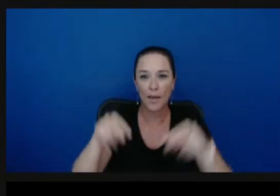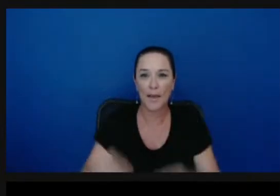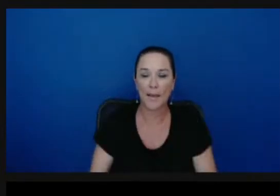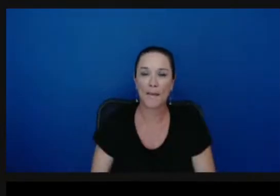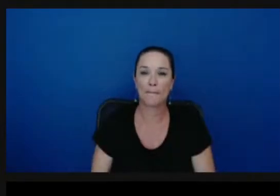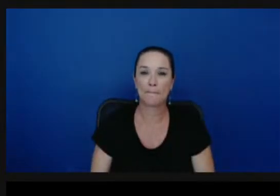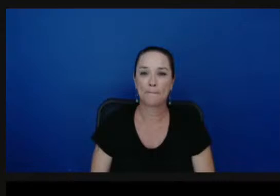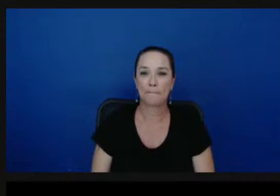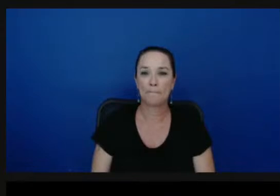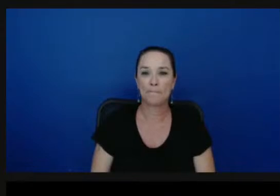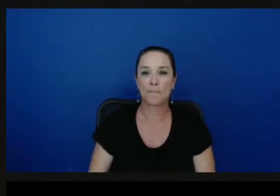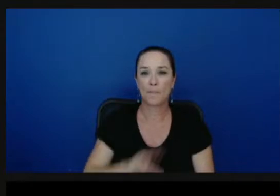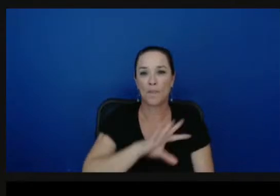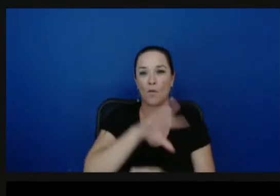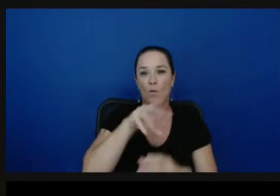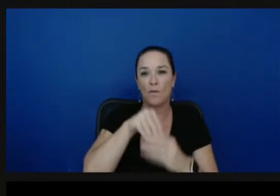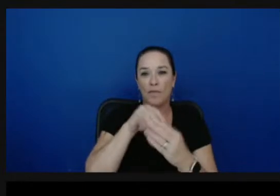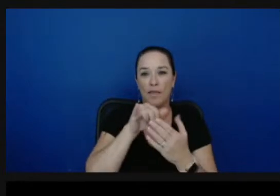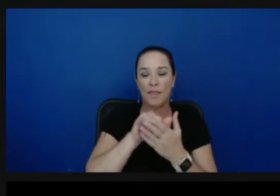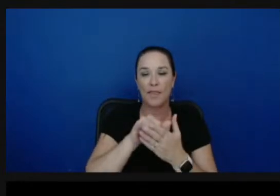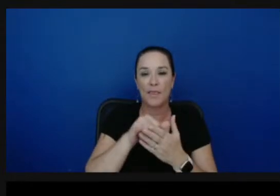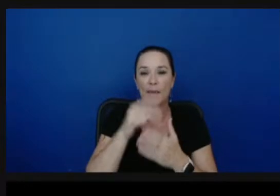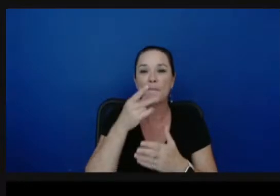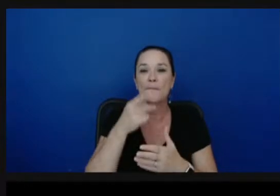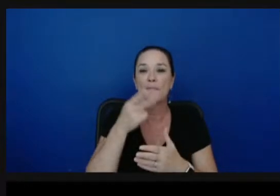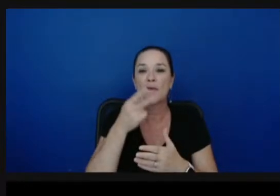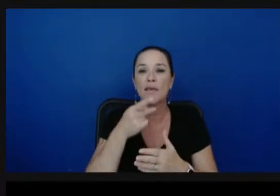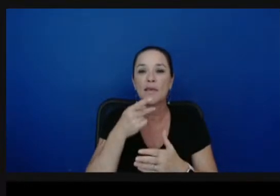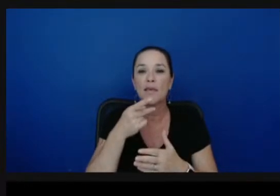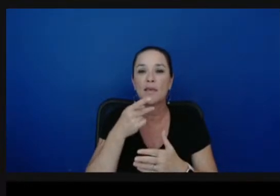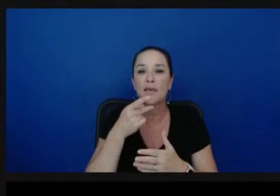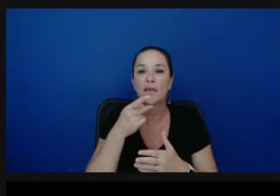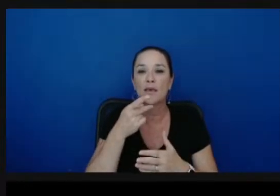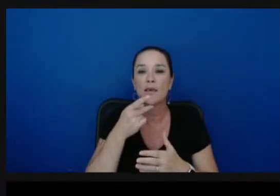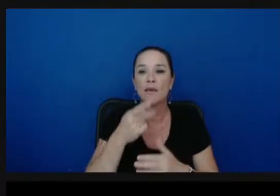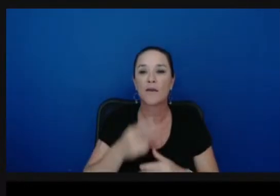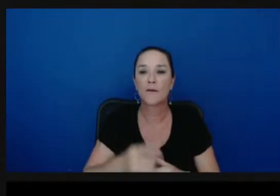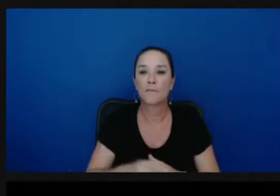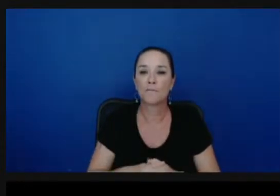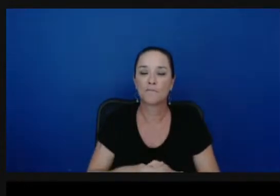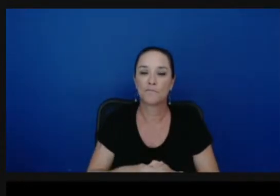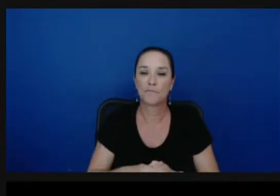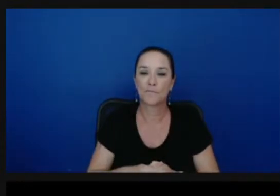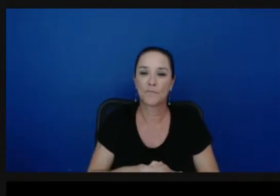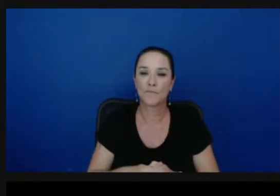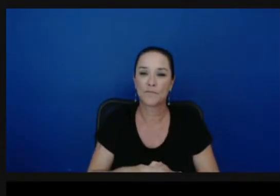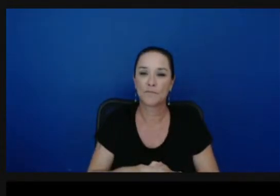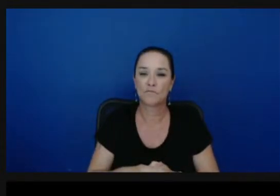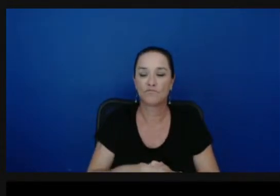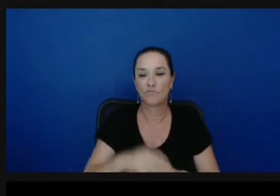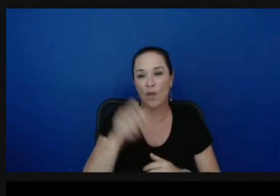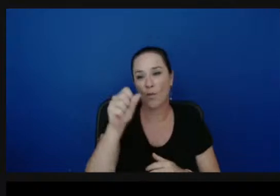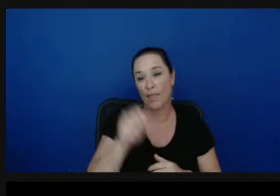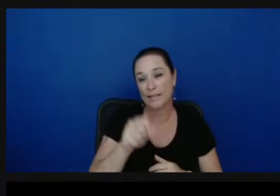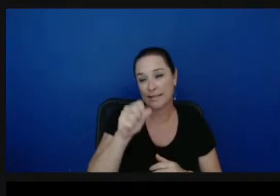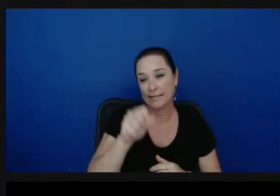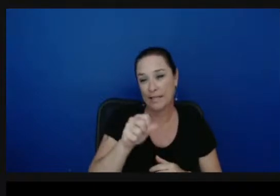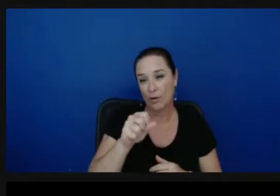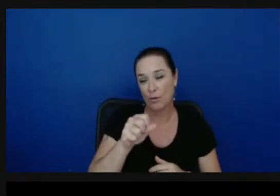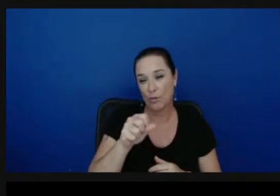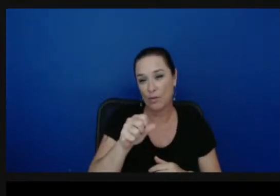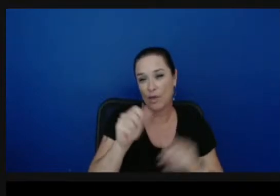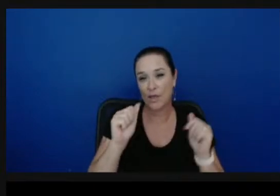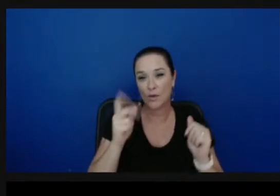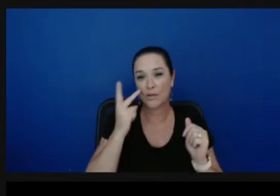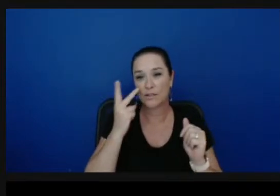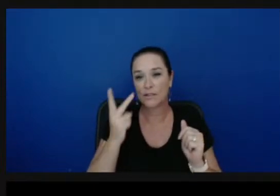And then within this pink area, let's turn the pink off now, because if you look, well, let's look to the south side. Here on the south side, you can see there's a